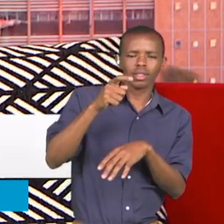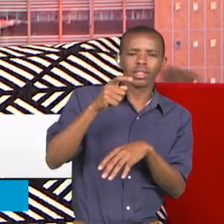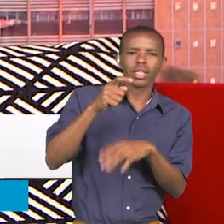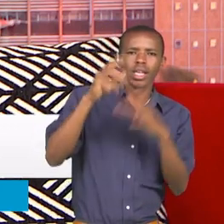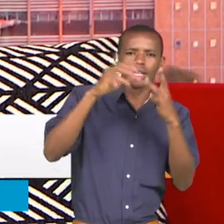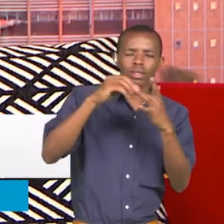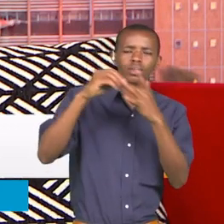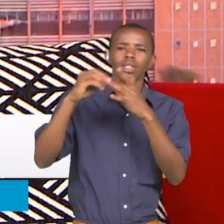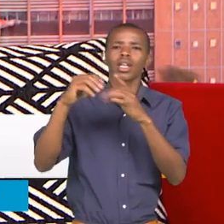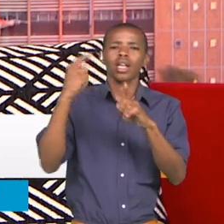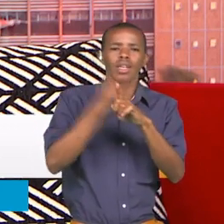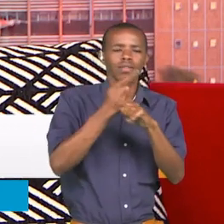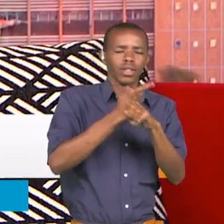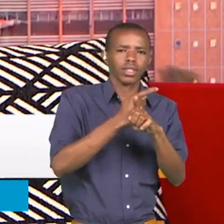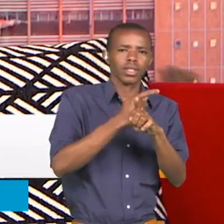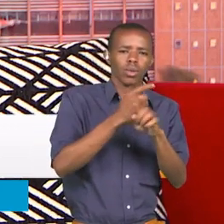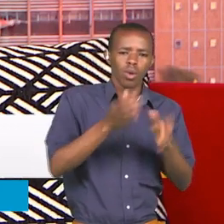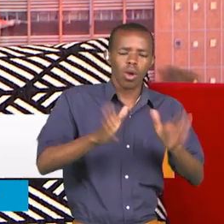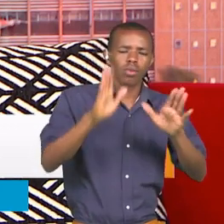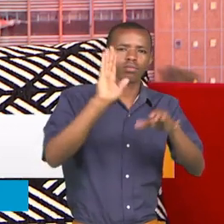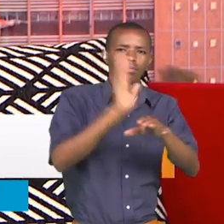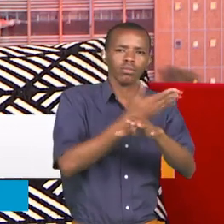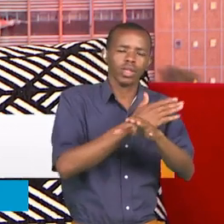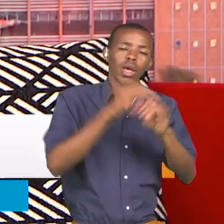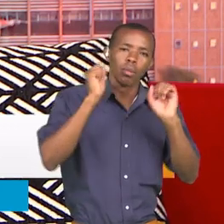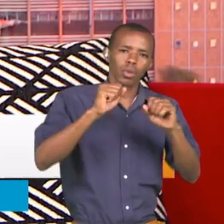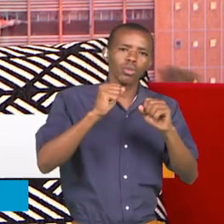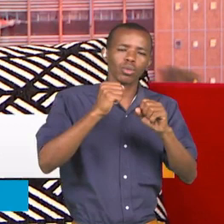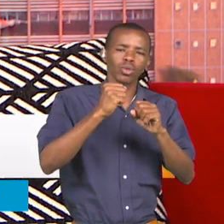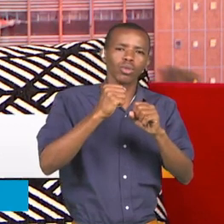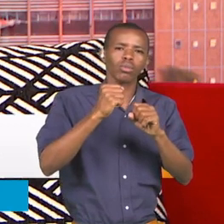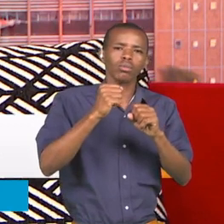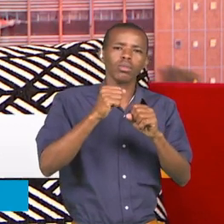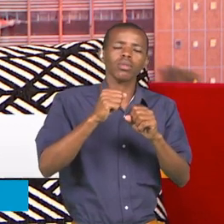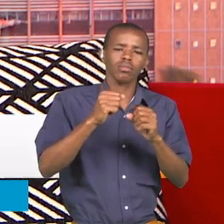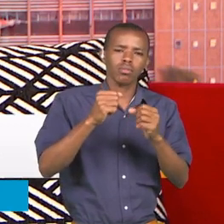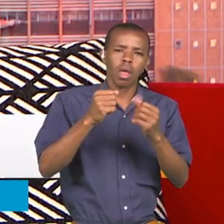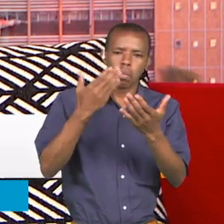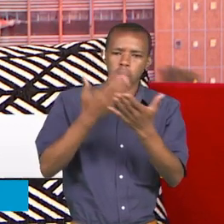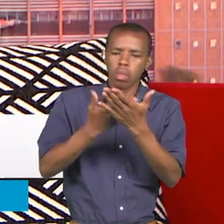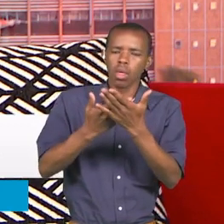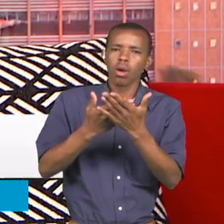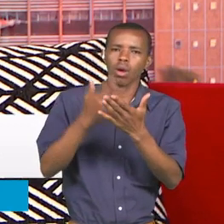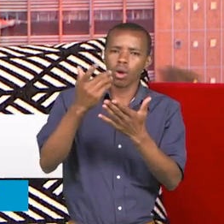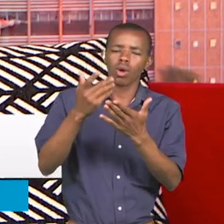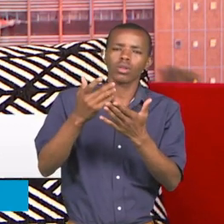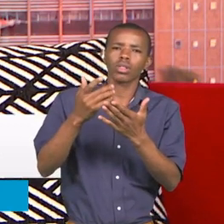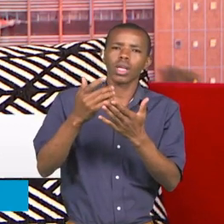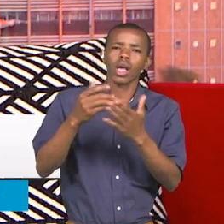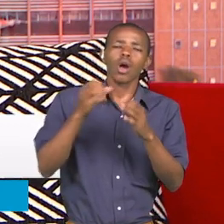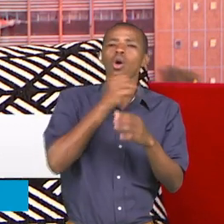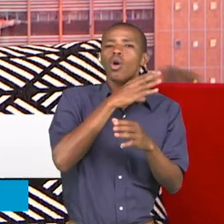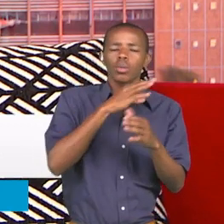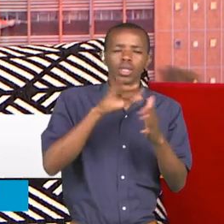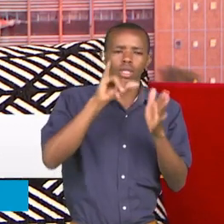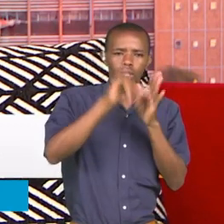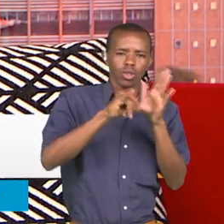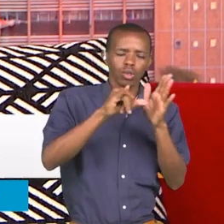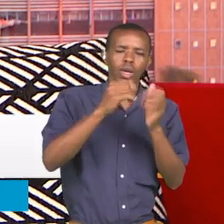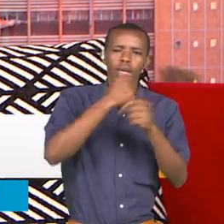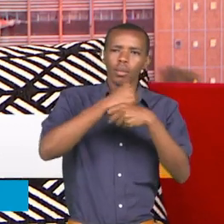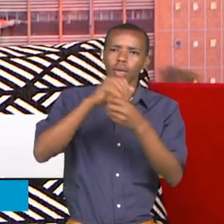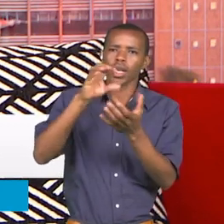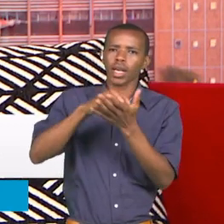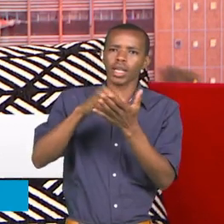the different renditions of songs and all that, you can make a complaint to YouTube. Okay. And make out your case. And I don't think there's